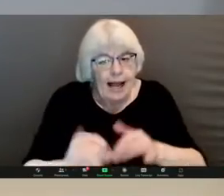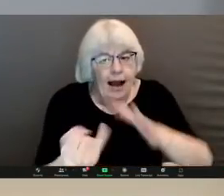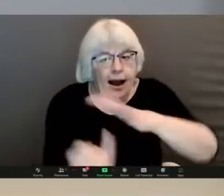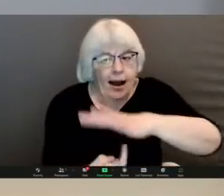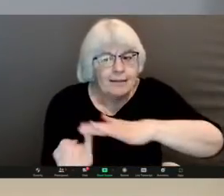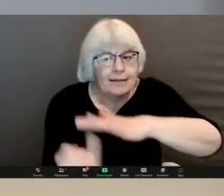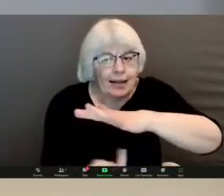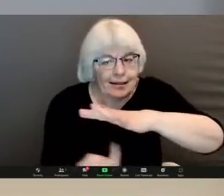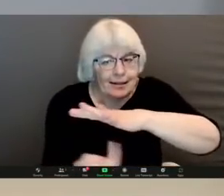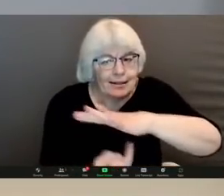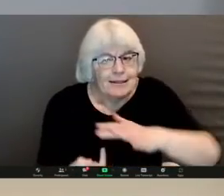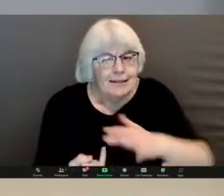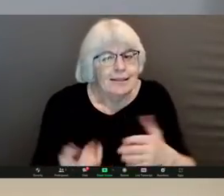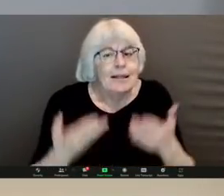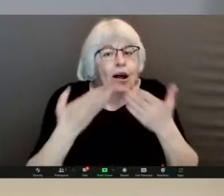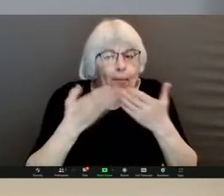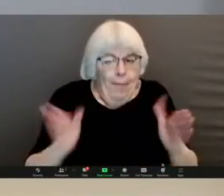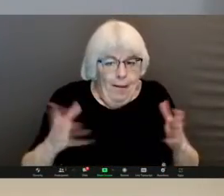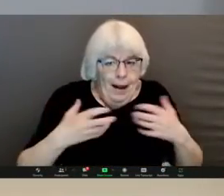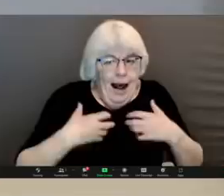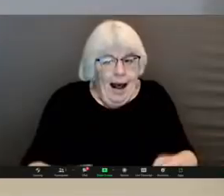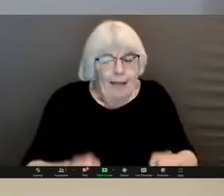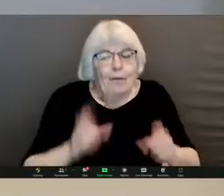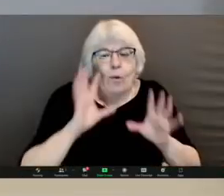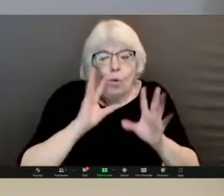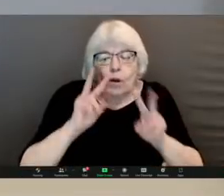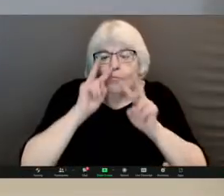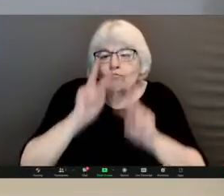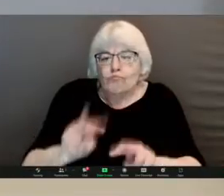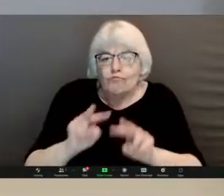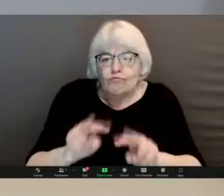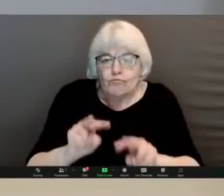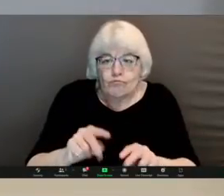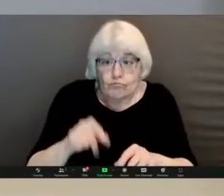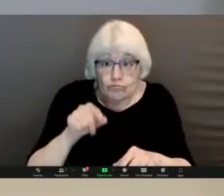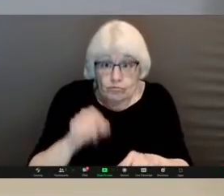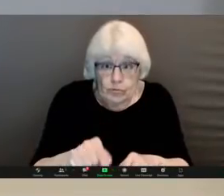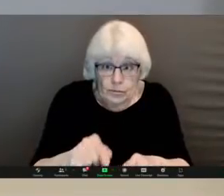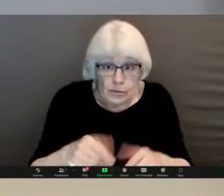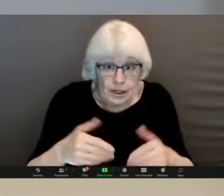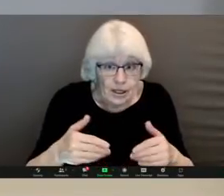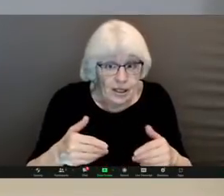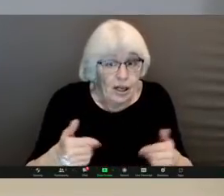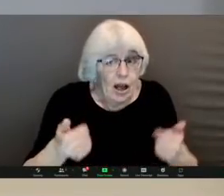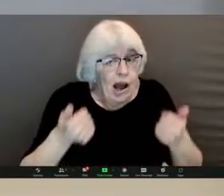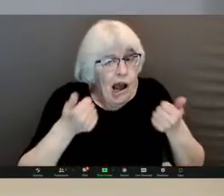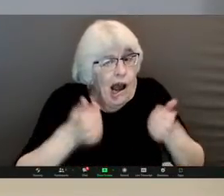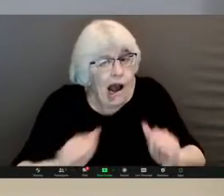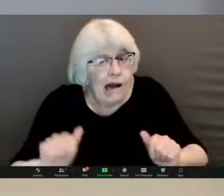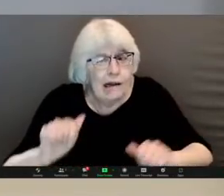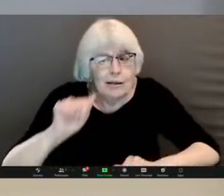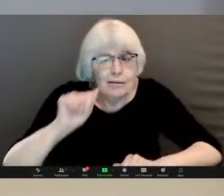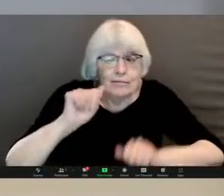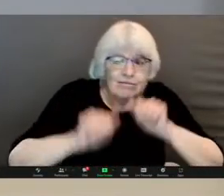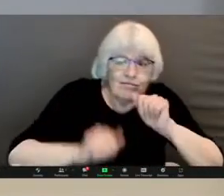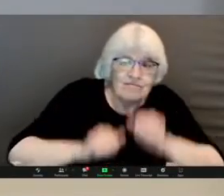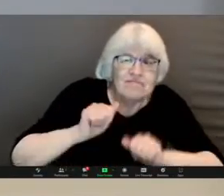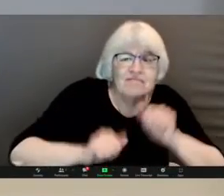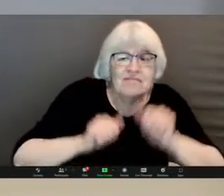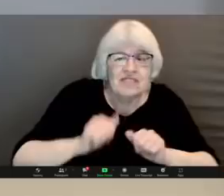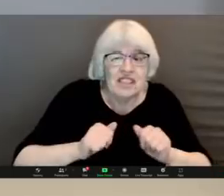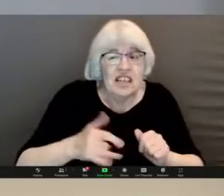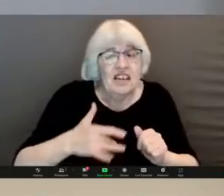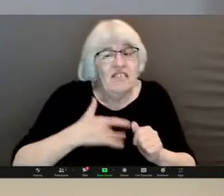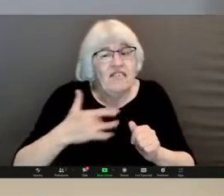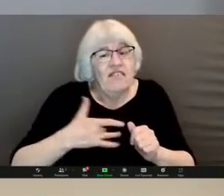But I guess any reservations? I know there's been some debate about whether this is the time to welcome international travelers. How do